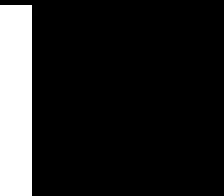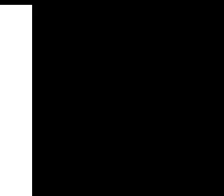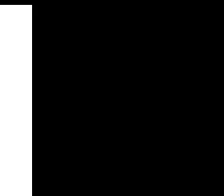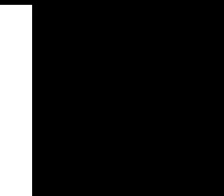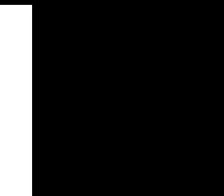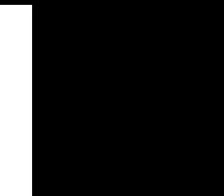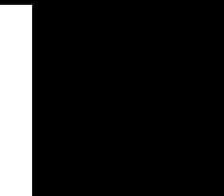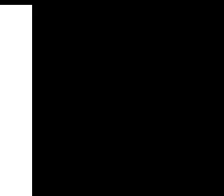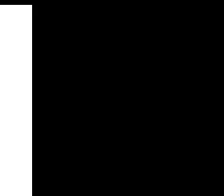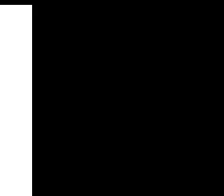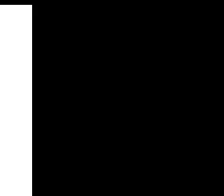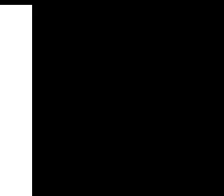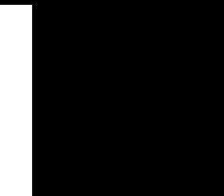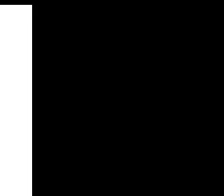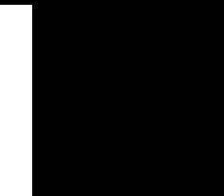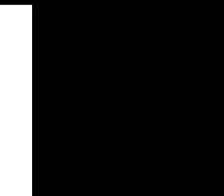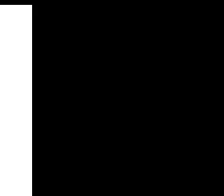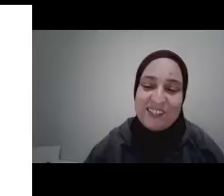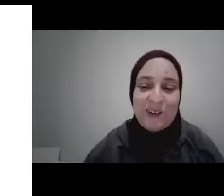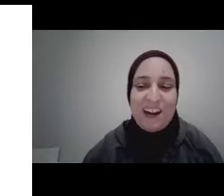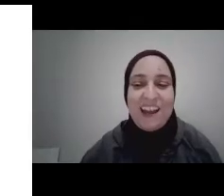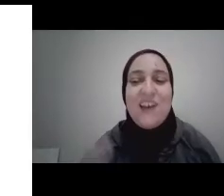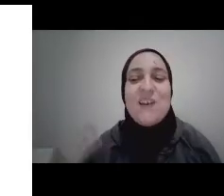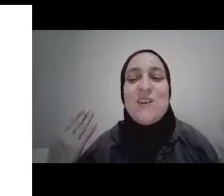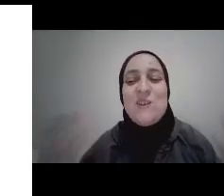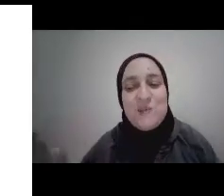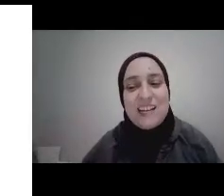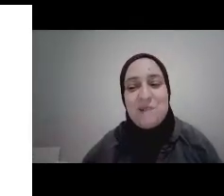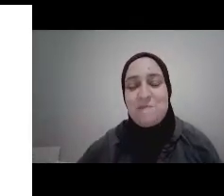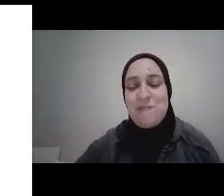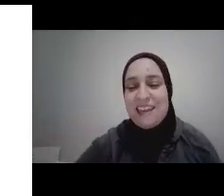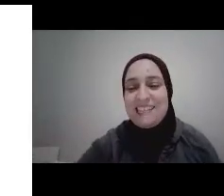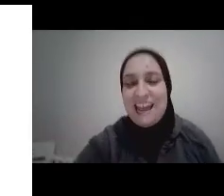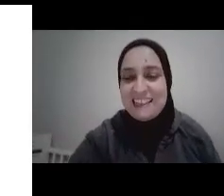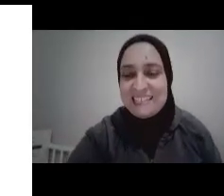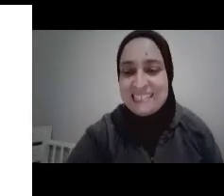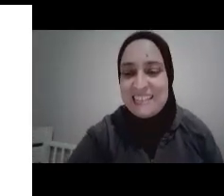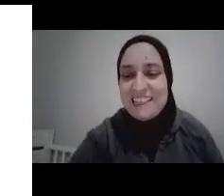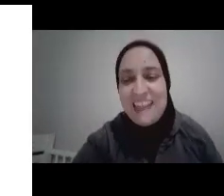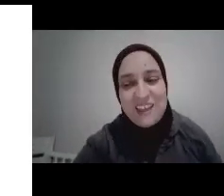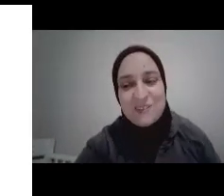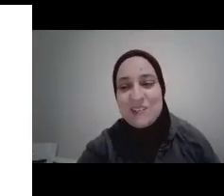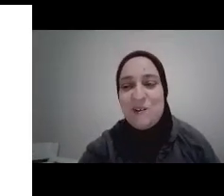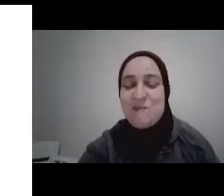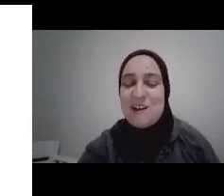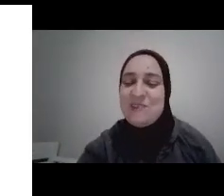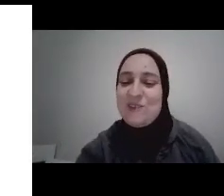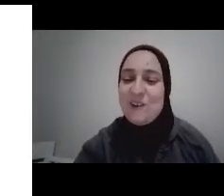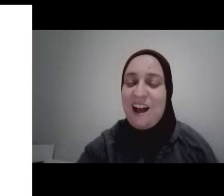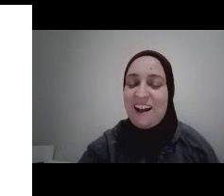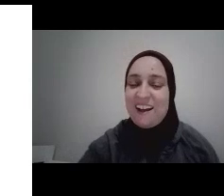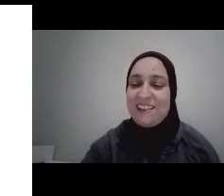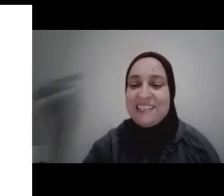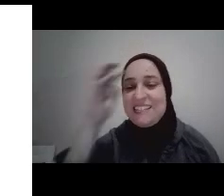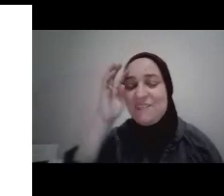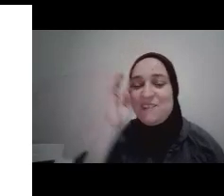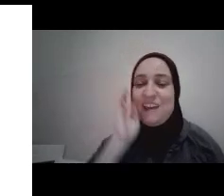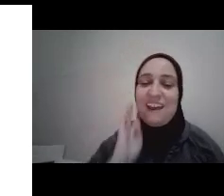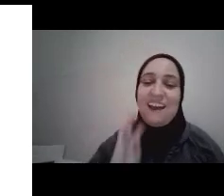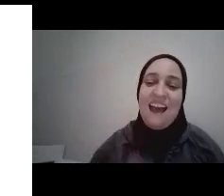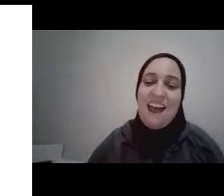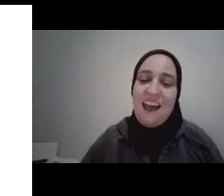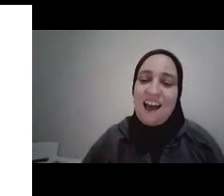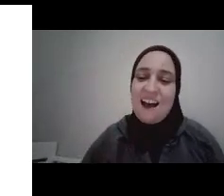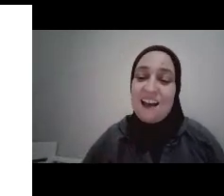friends, is the end of our second story. You did amazing at listening. Thank you so much for listening with